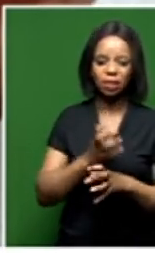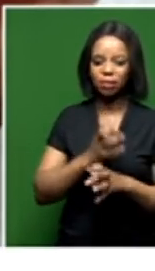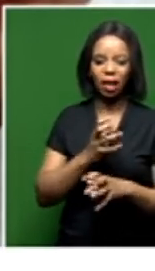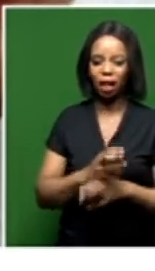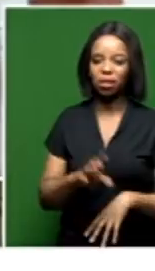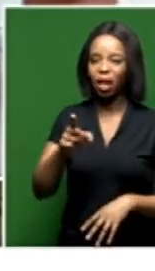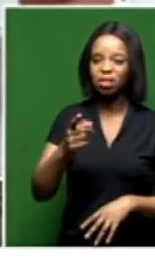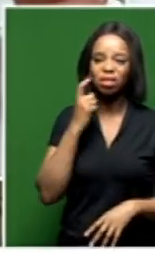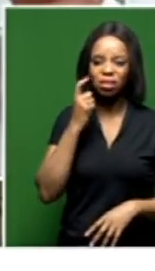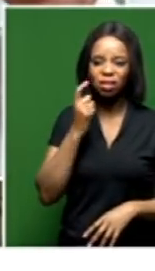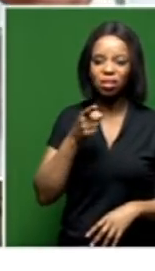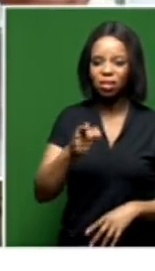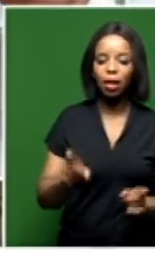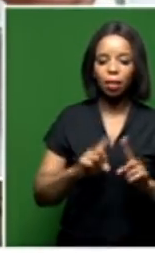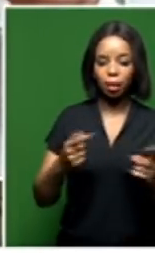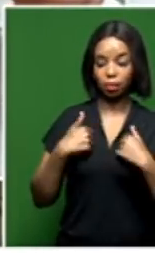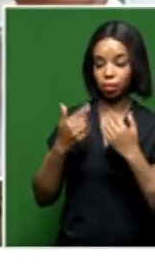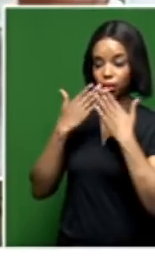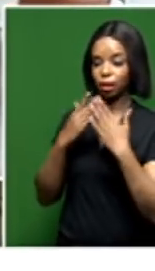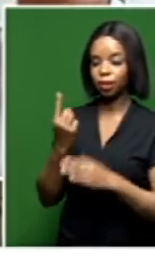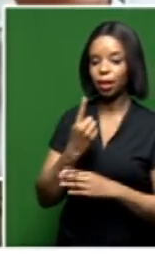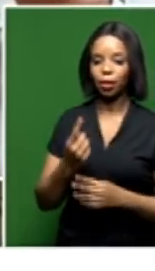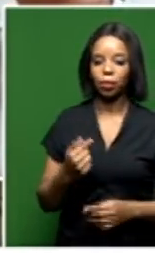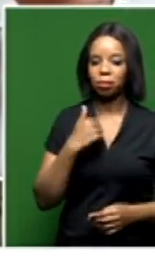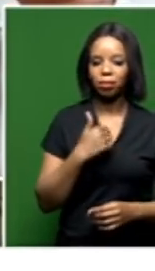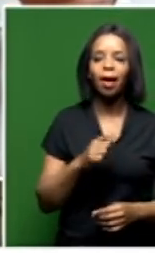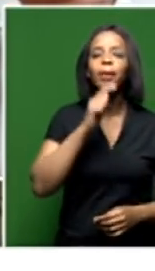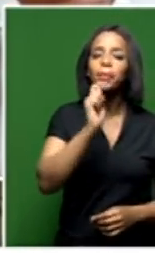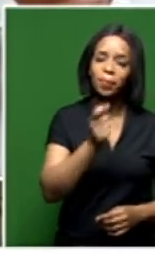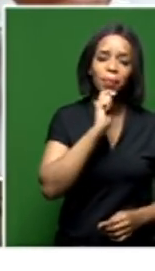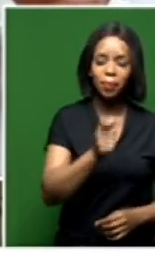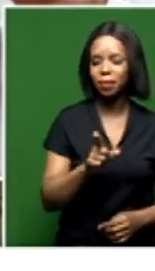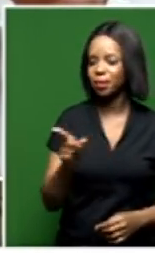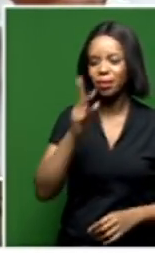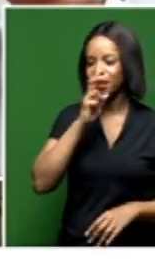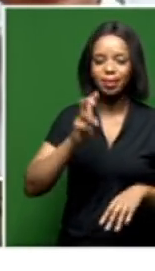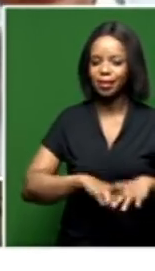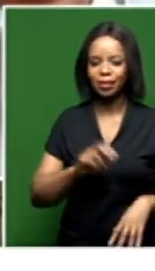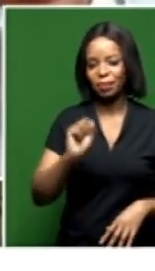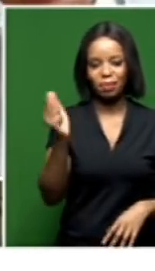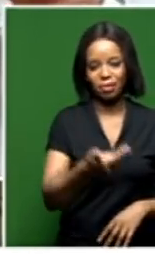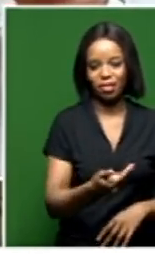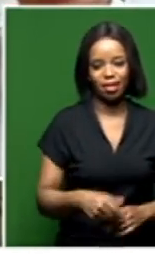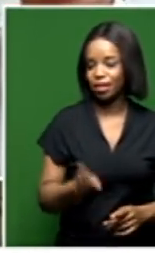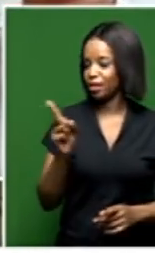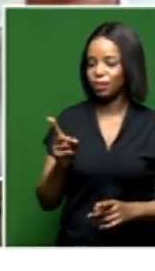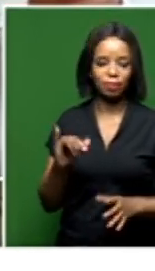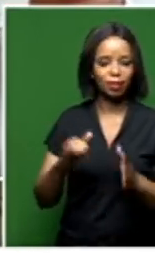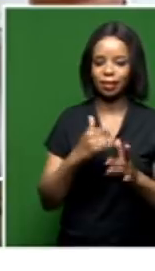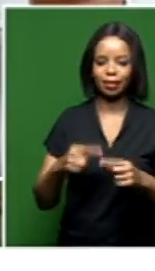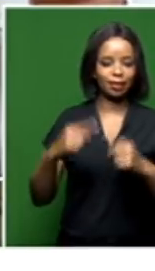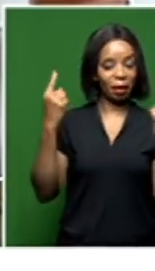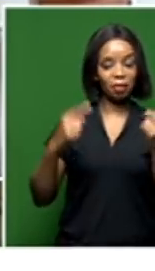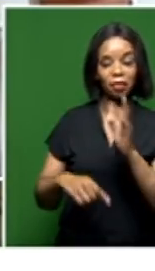was... Well, evidently you don't need all of that, Christiaan. You just different kind,